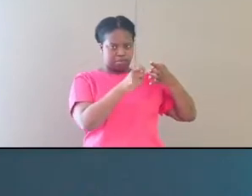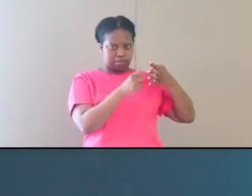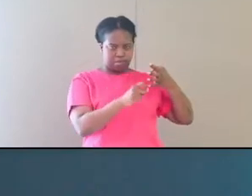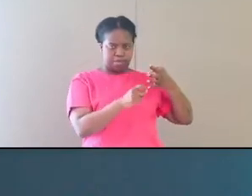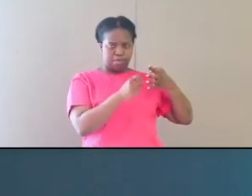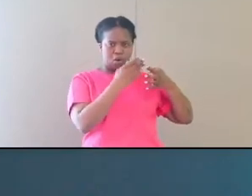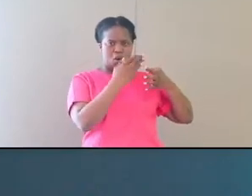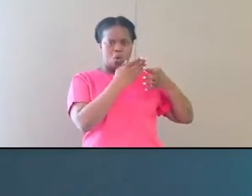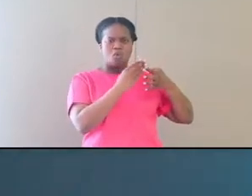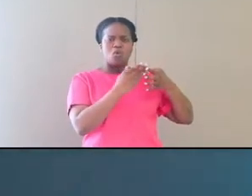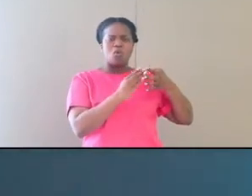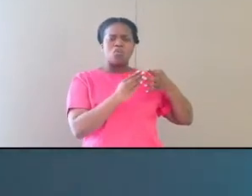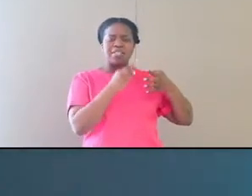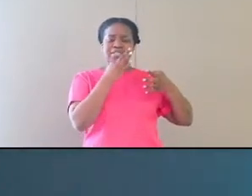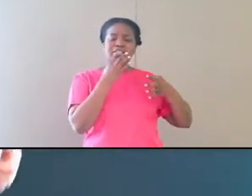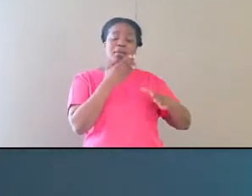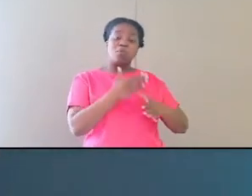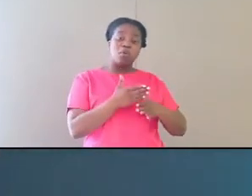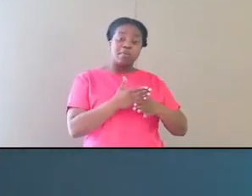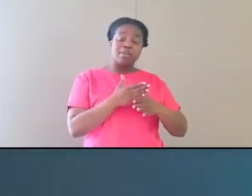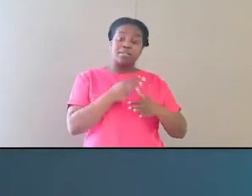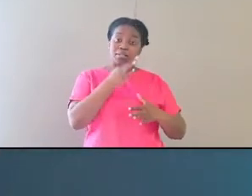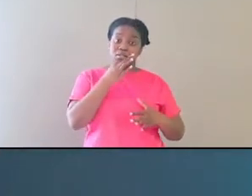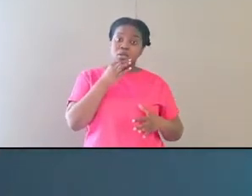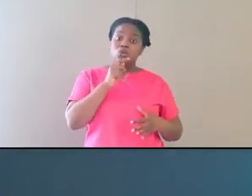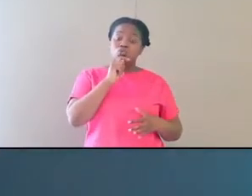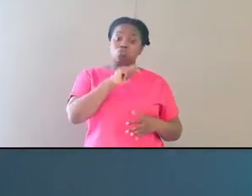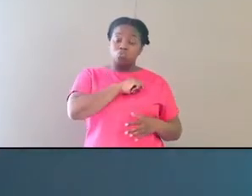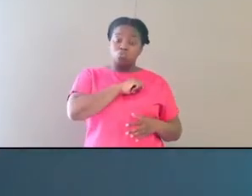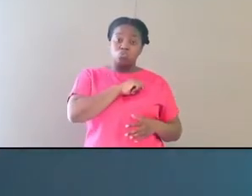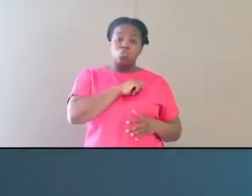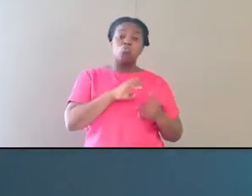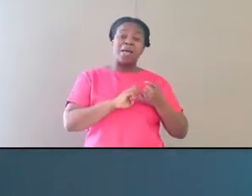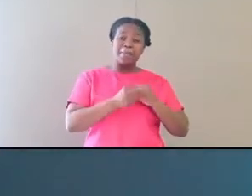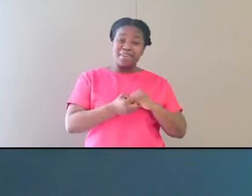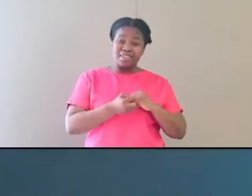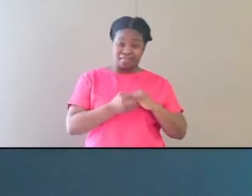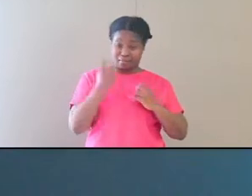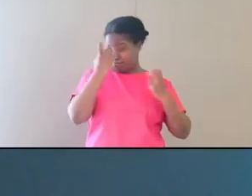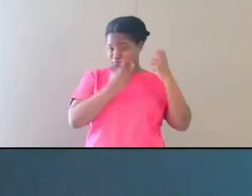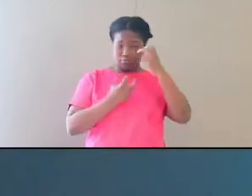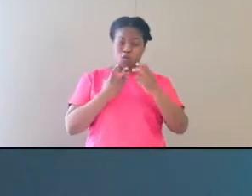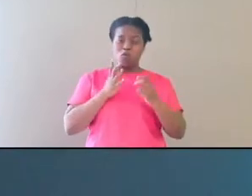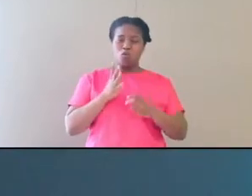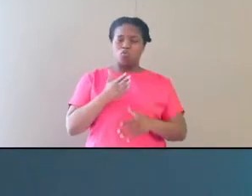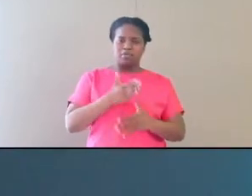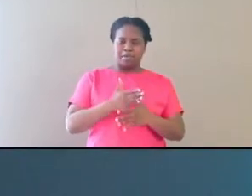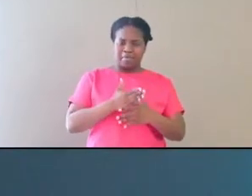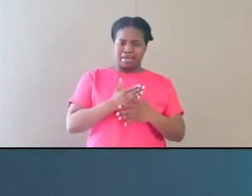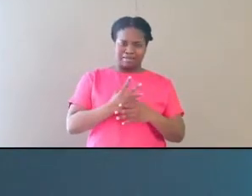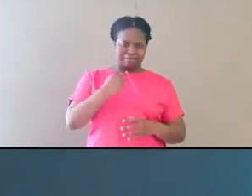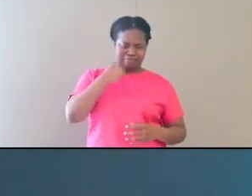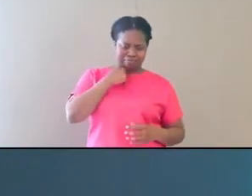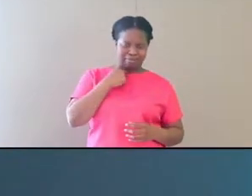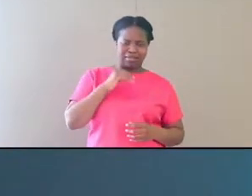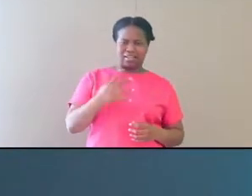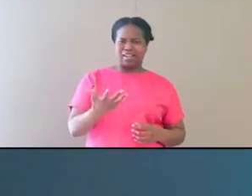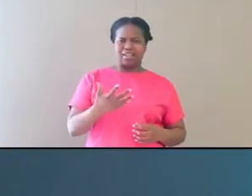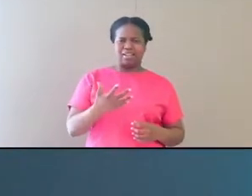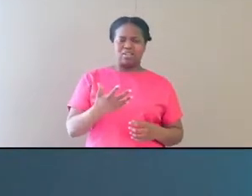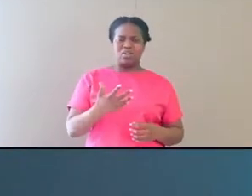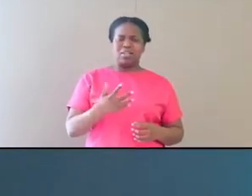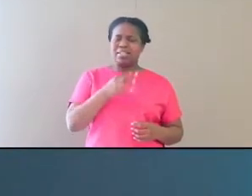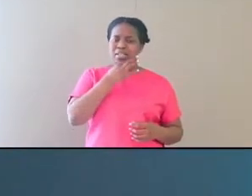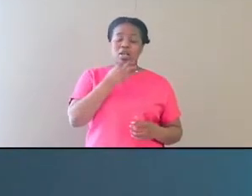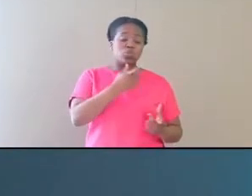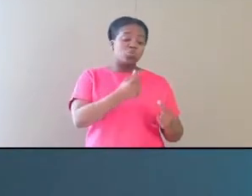condition was about employment. You had to show that you'd been to an employment office and tried to get a job. So what these conditions were was they were requiring people